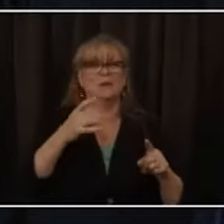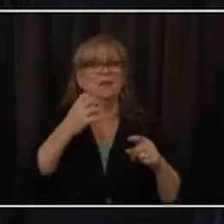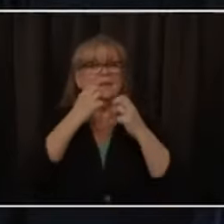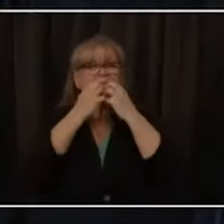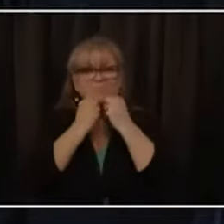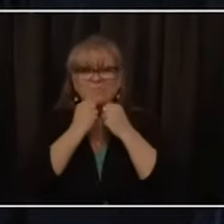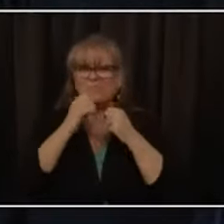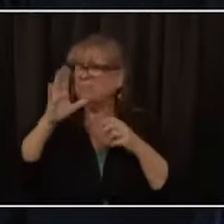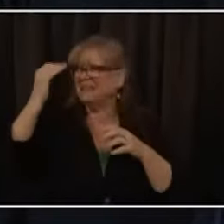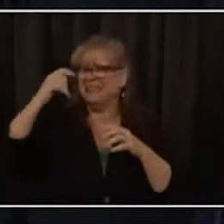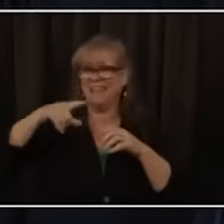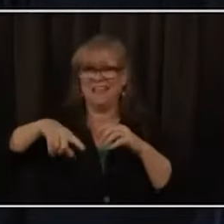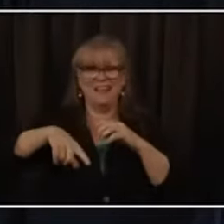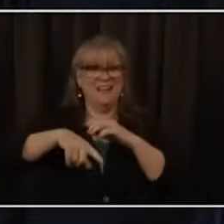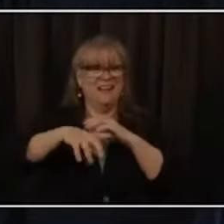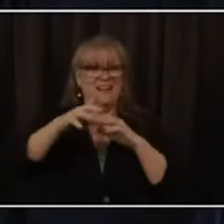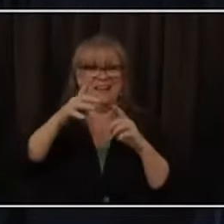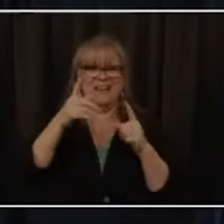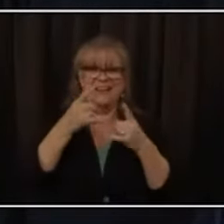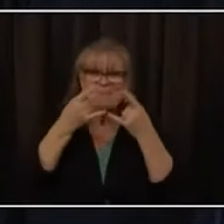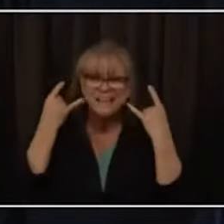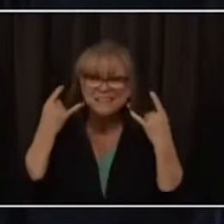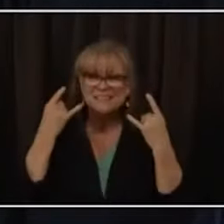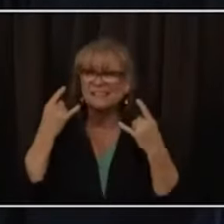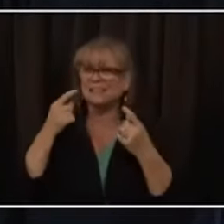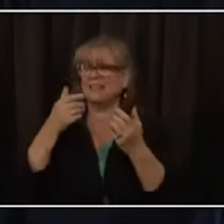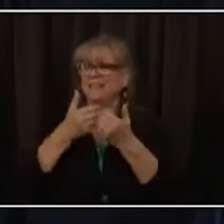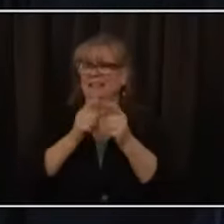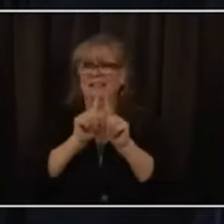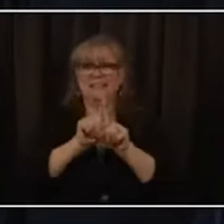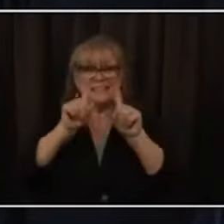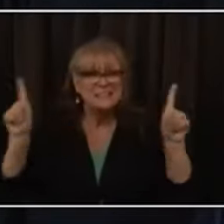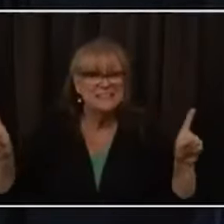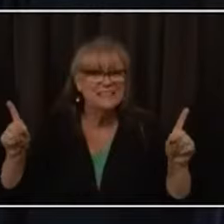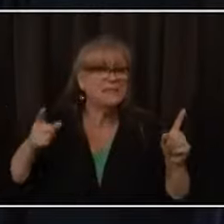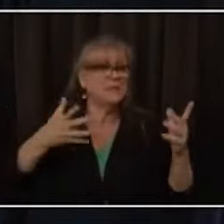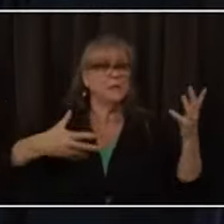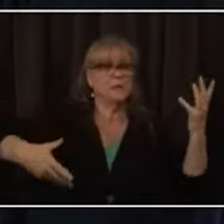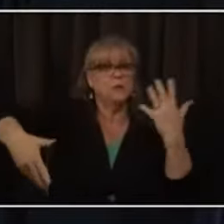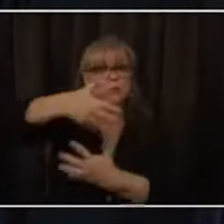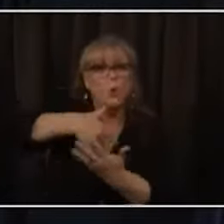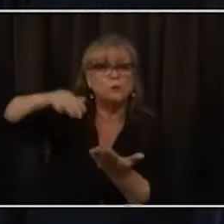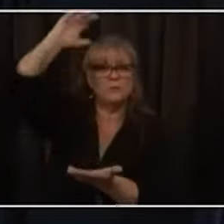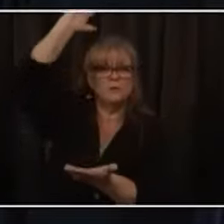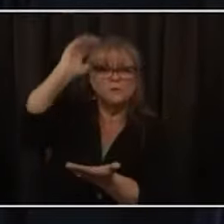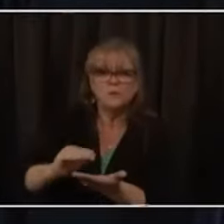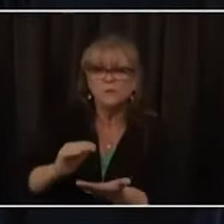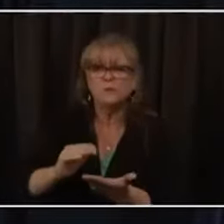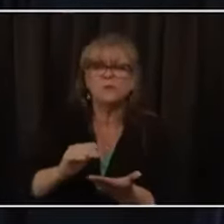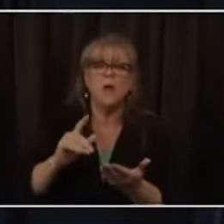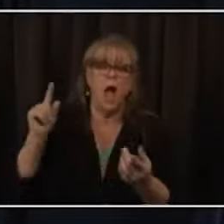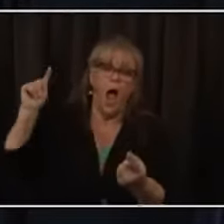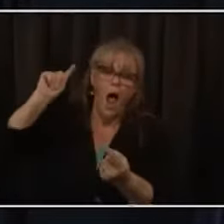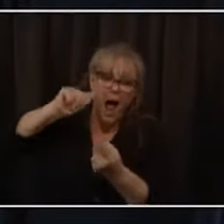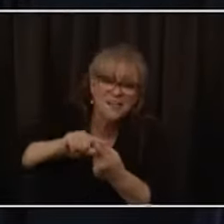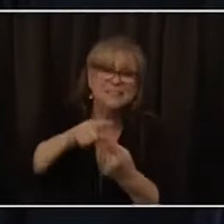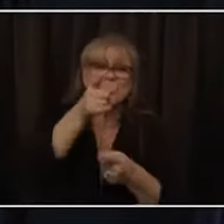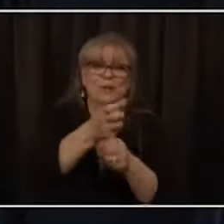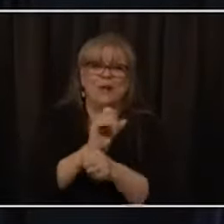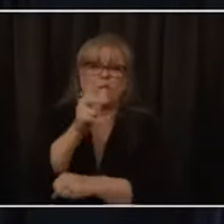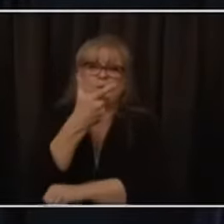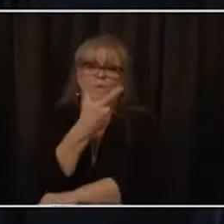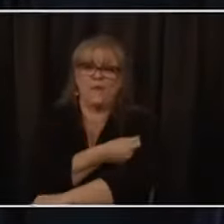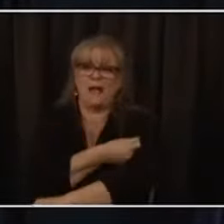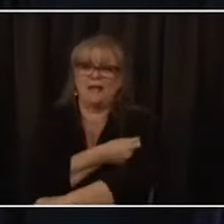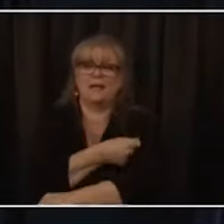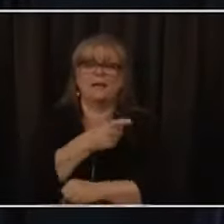vaccinated. Maybe you're between your first and second vaccination, as close to 1 million Coloradans are. Get that second vaccine 2 weeks